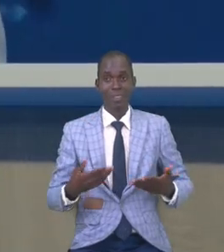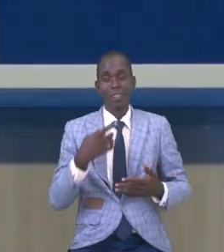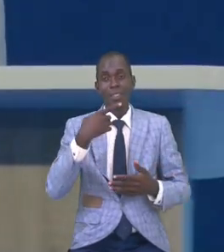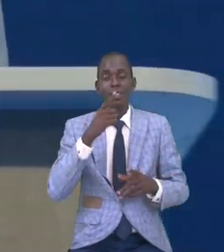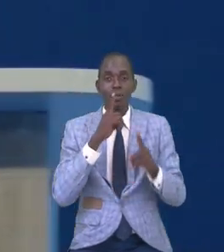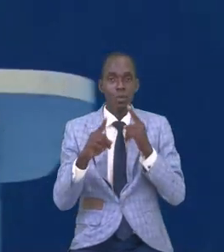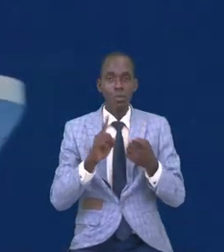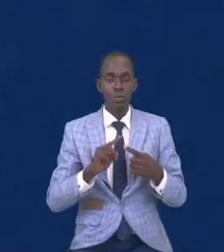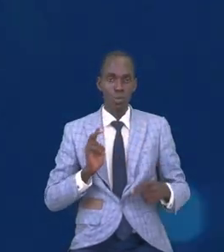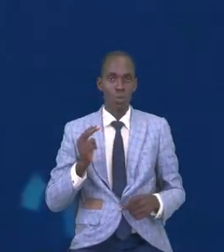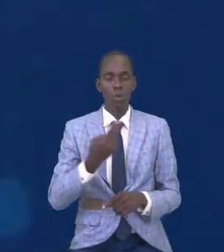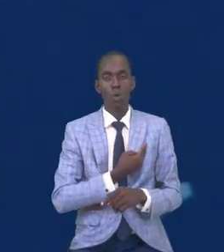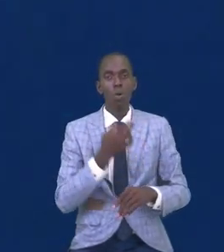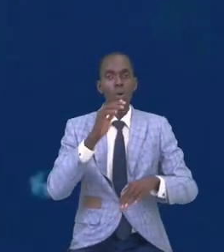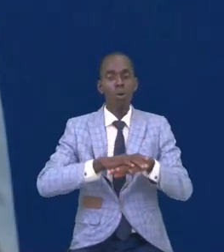on total